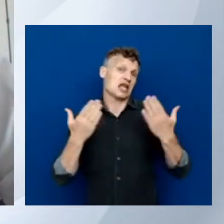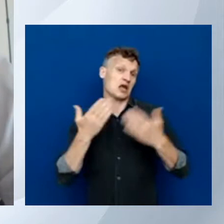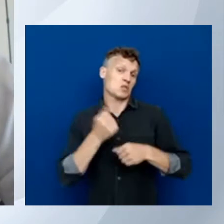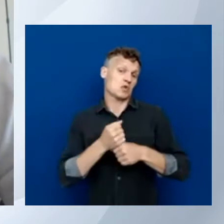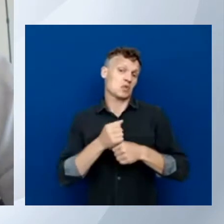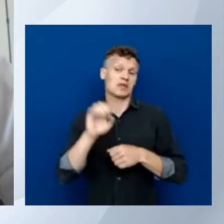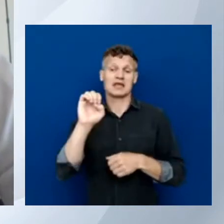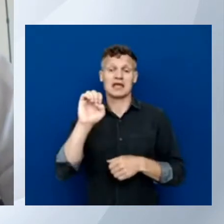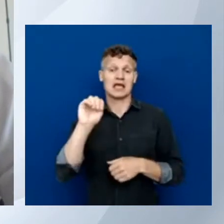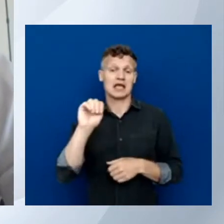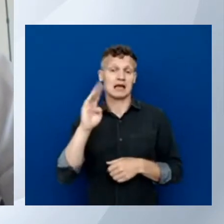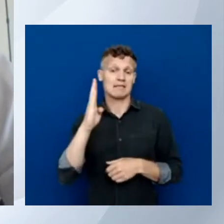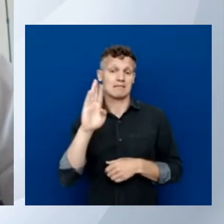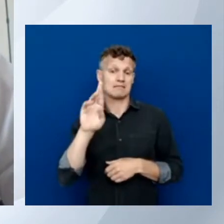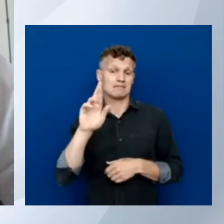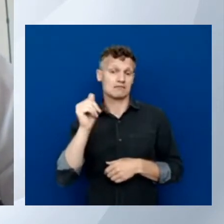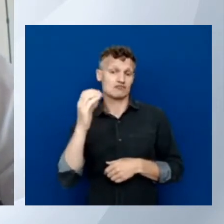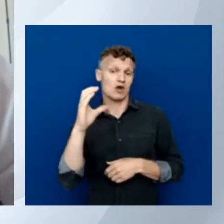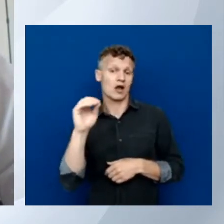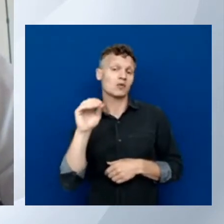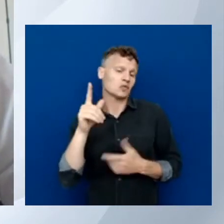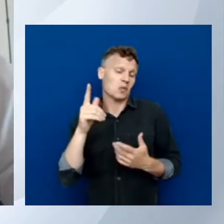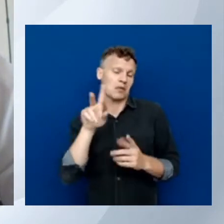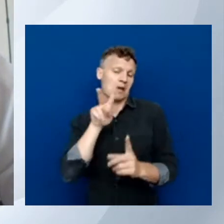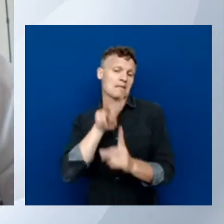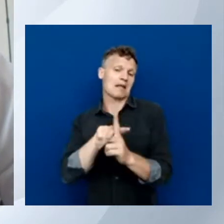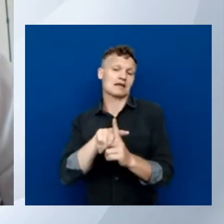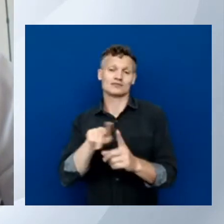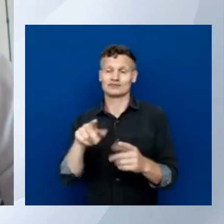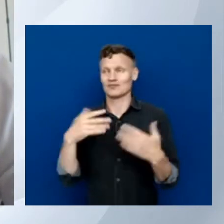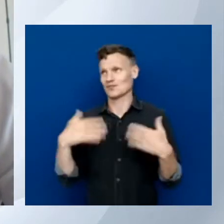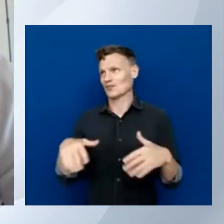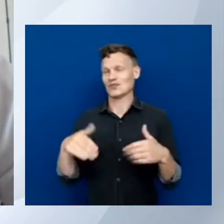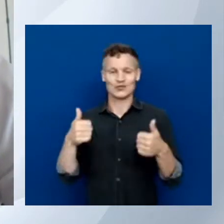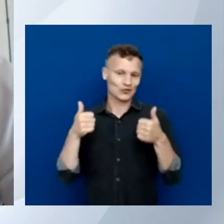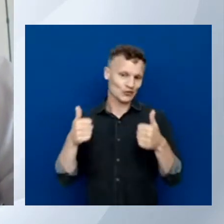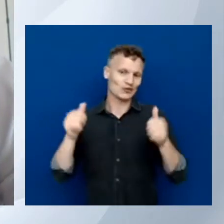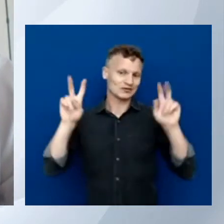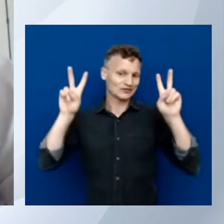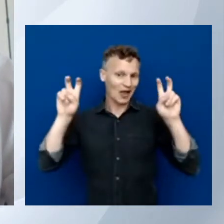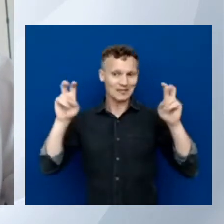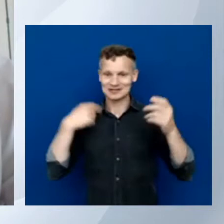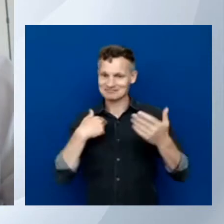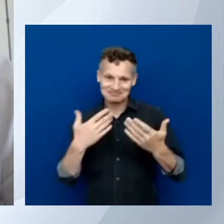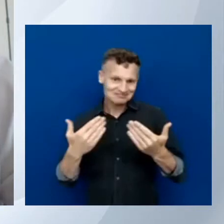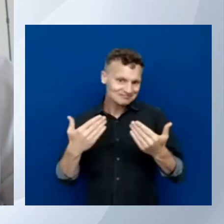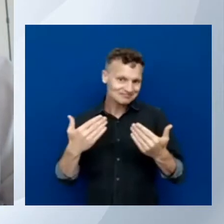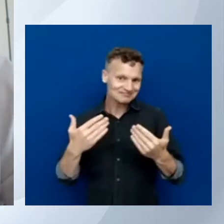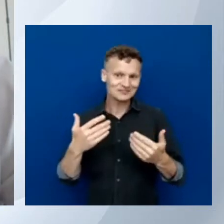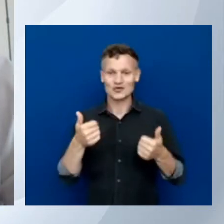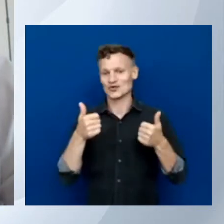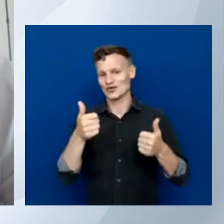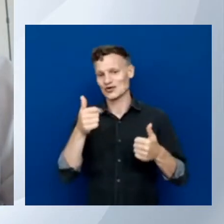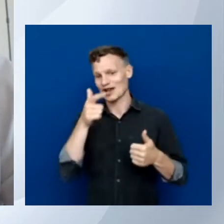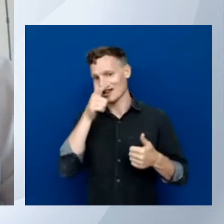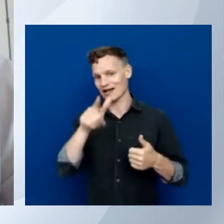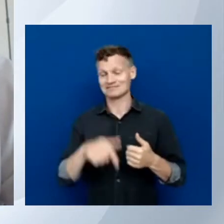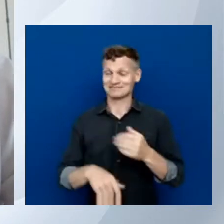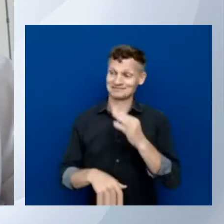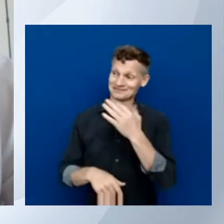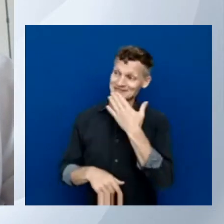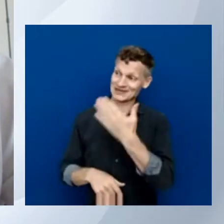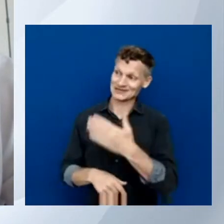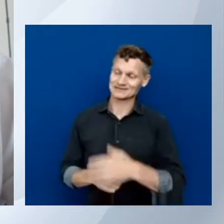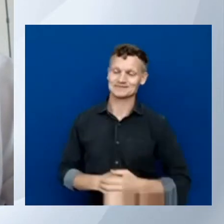applies. Okay, it's a very awesome topic. I'm very curious to your session, so good luck. Thank you.